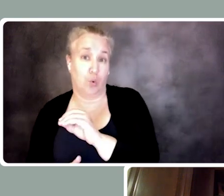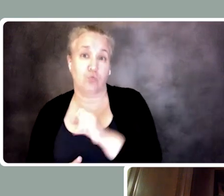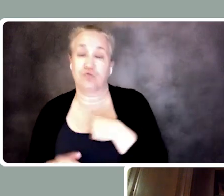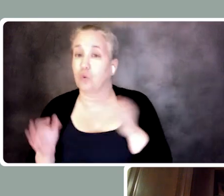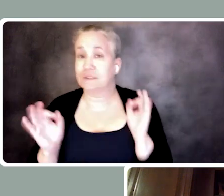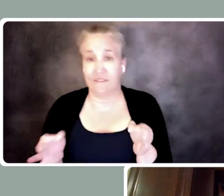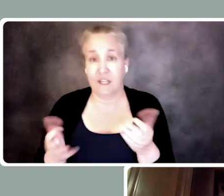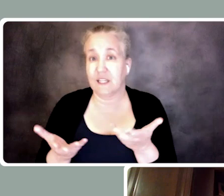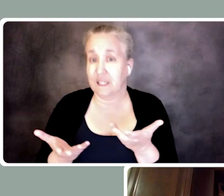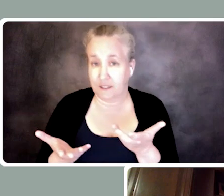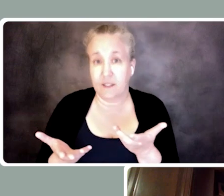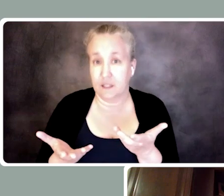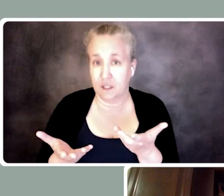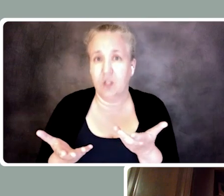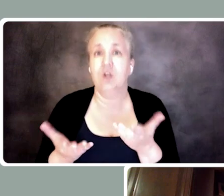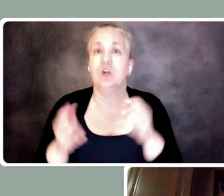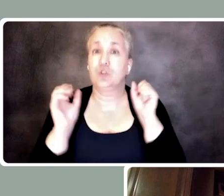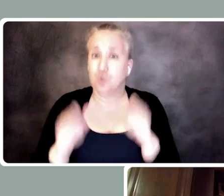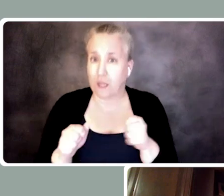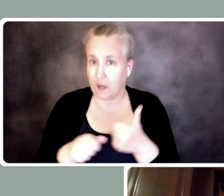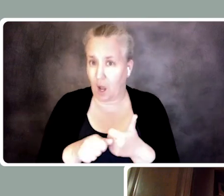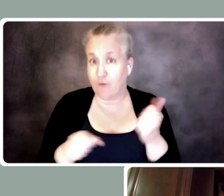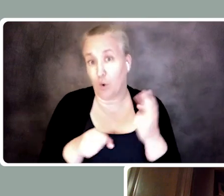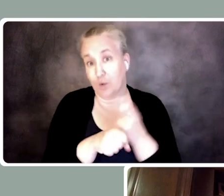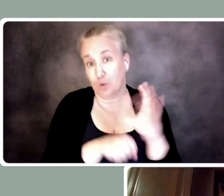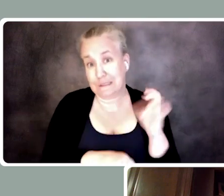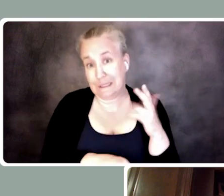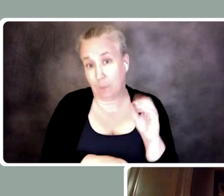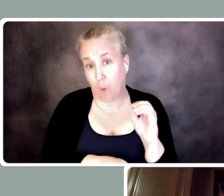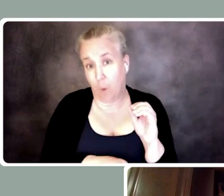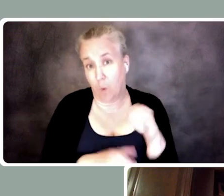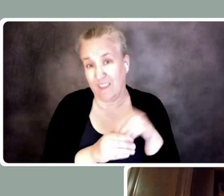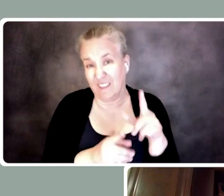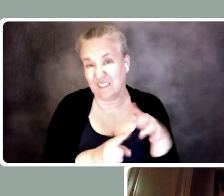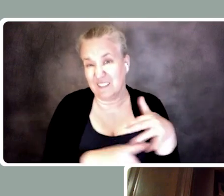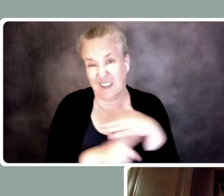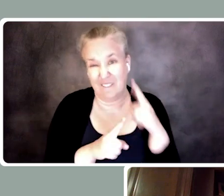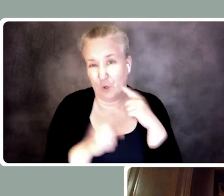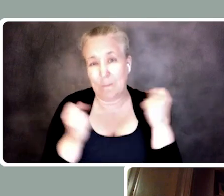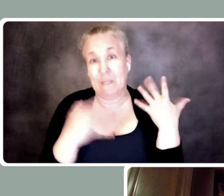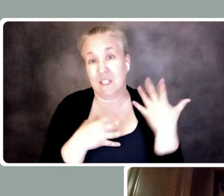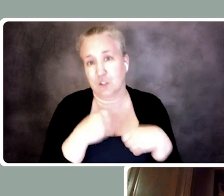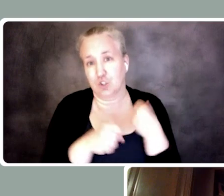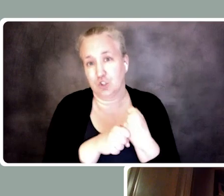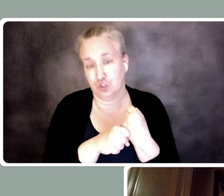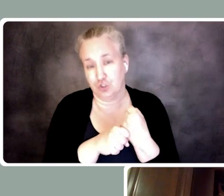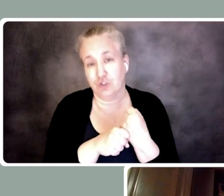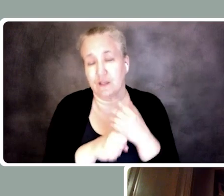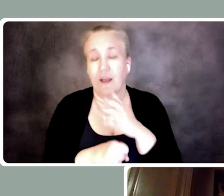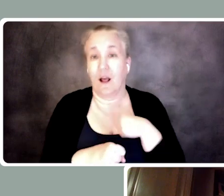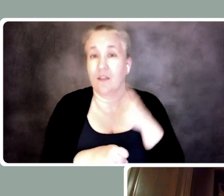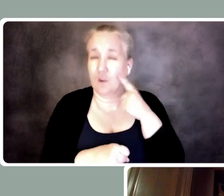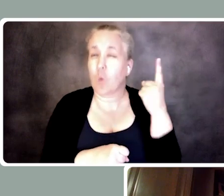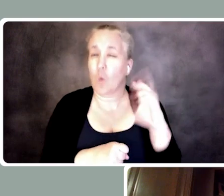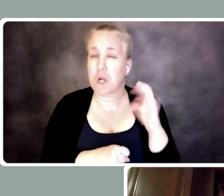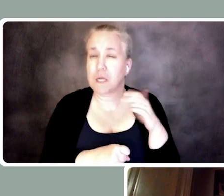definitely can avoid the use of chemotherapy in this setting for many, many, many years. And I think one of the chemotherapies